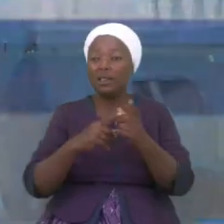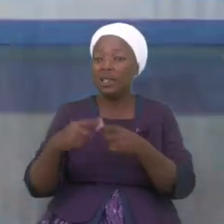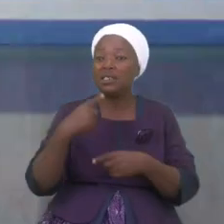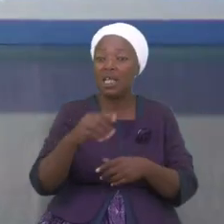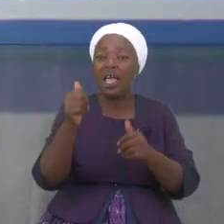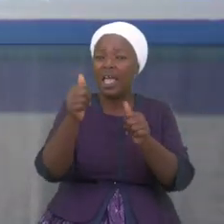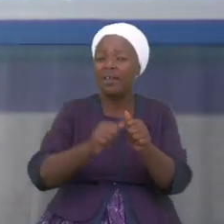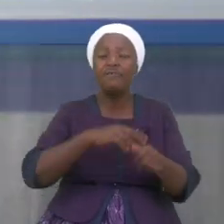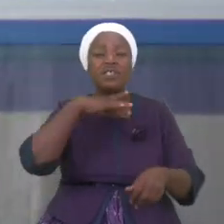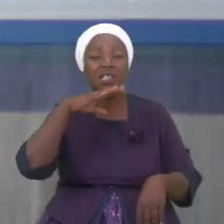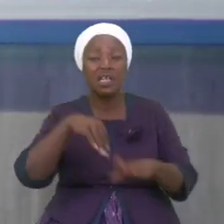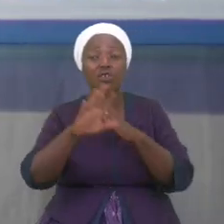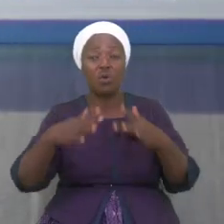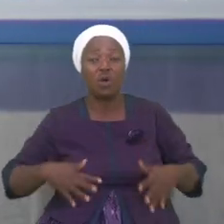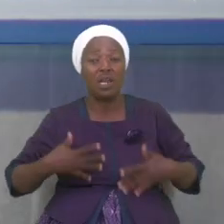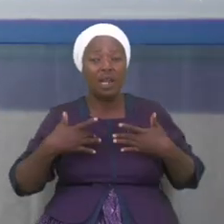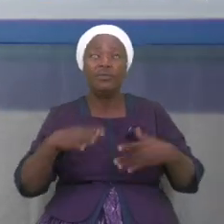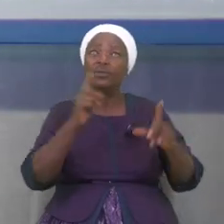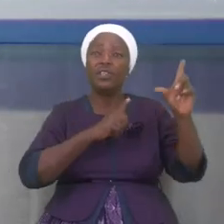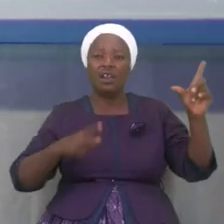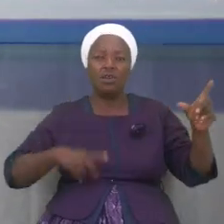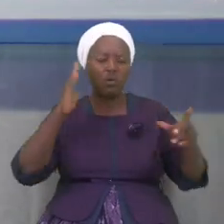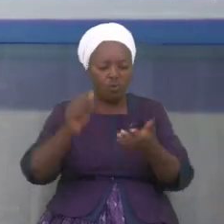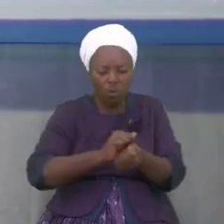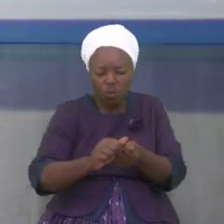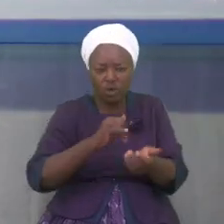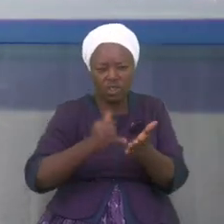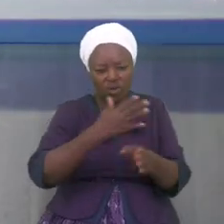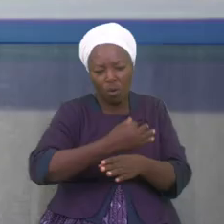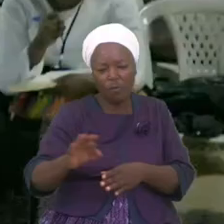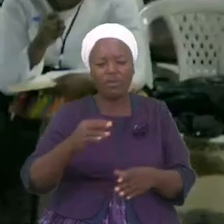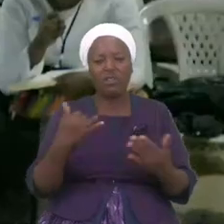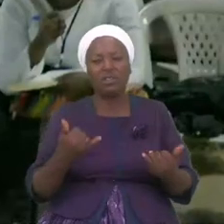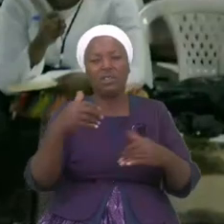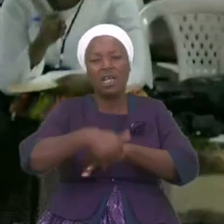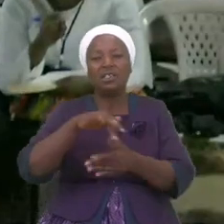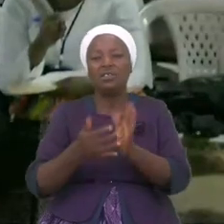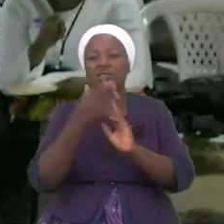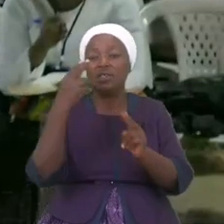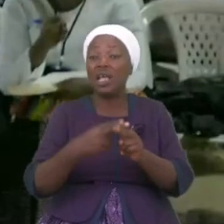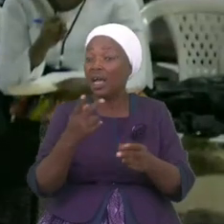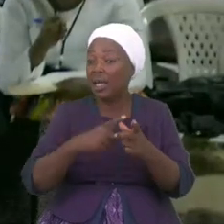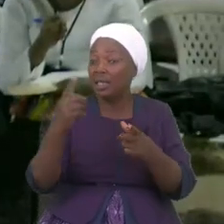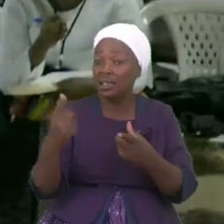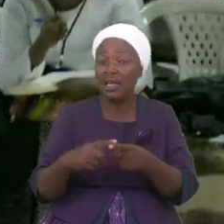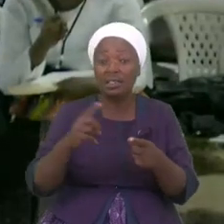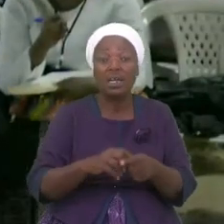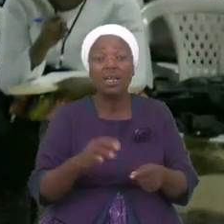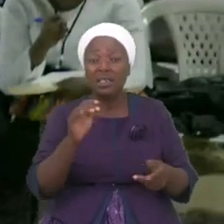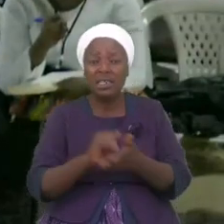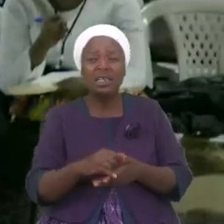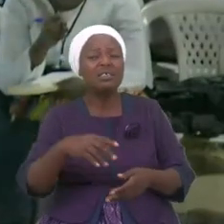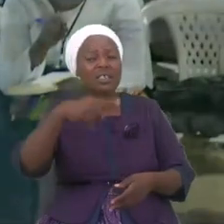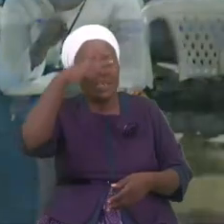stain in your life, the Lord will wash it off tonight. And that black thing there,